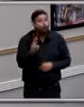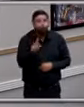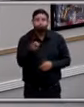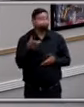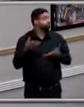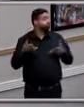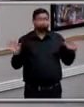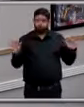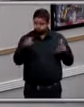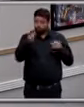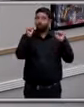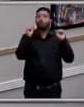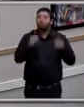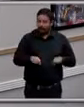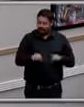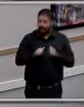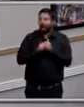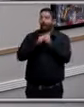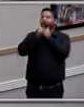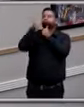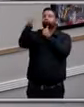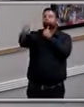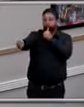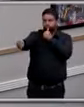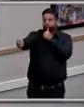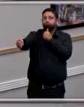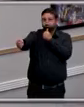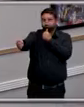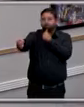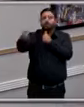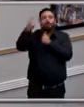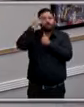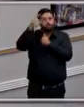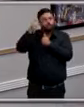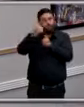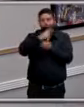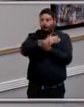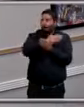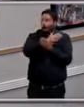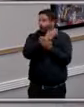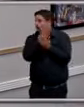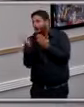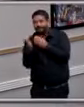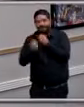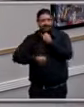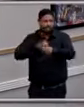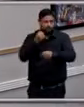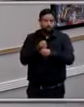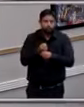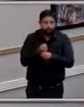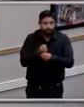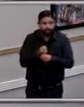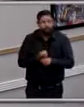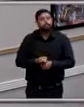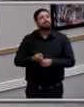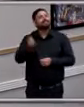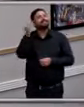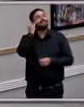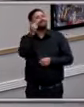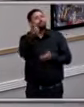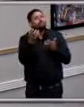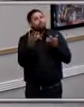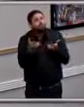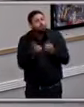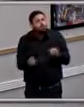have your child receive instruction virtually for this entire school year. If you'd like more information